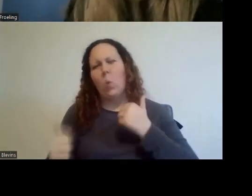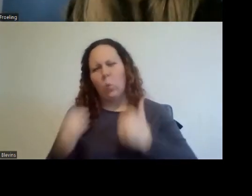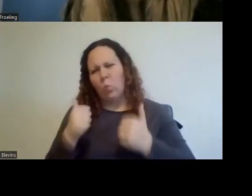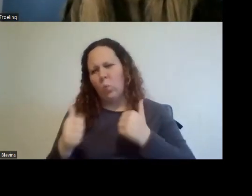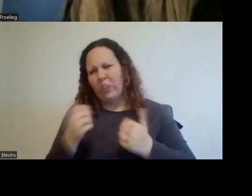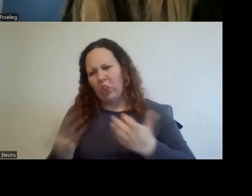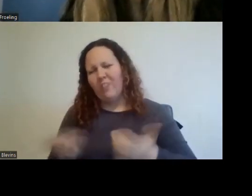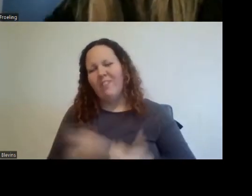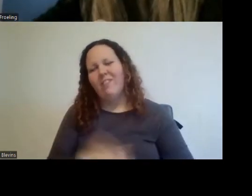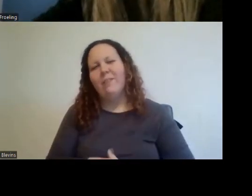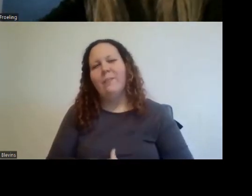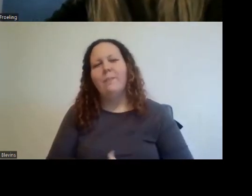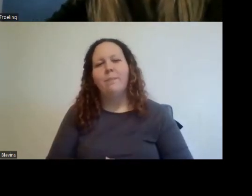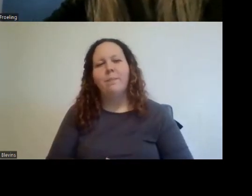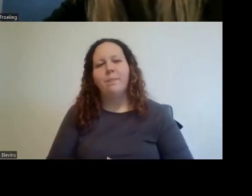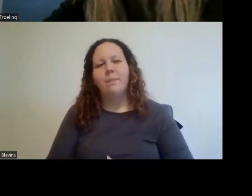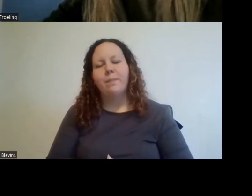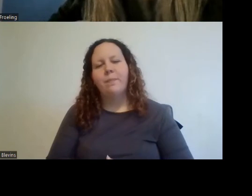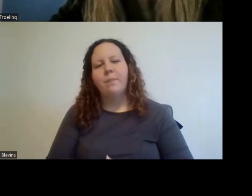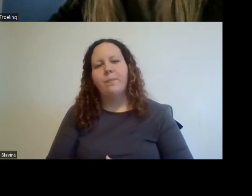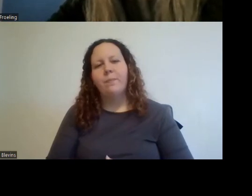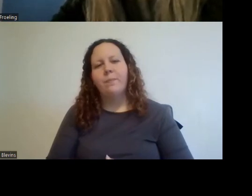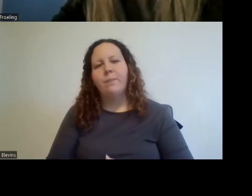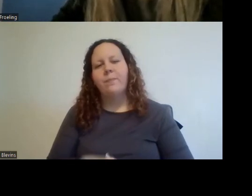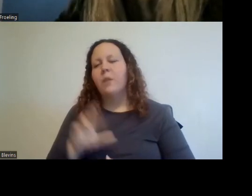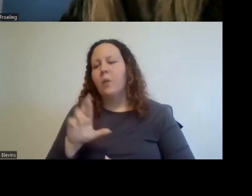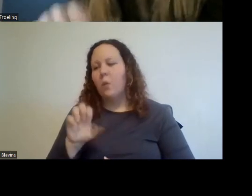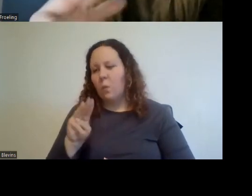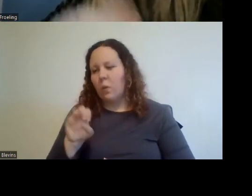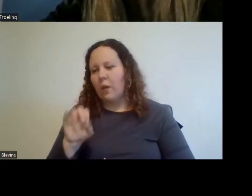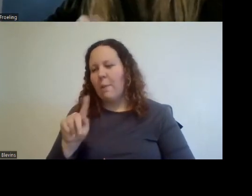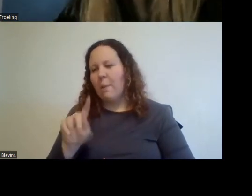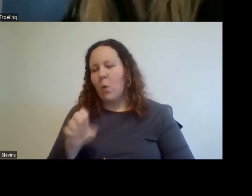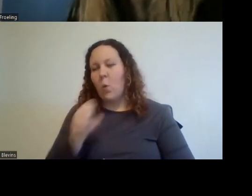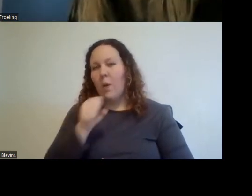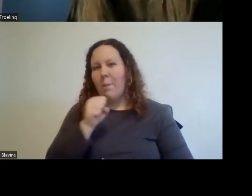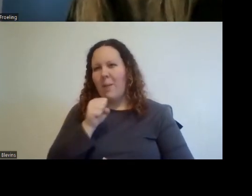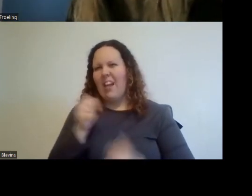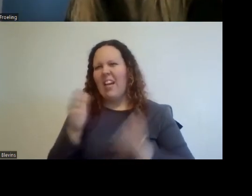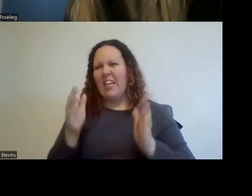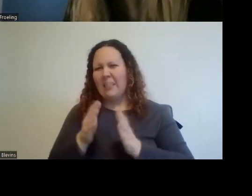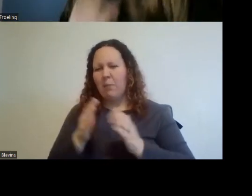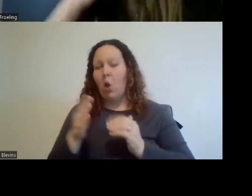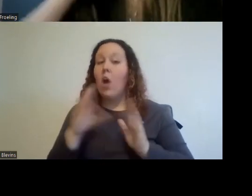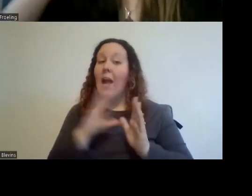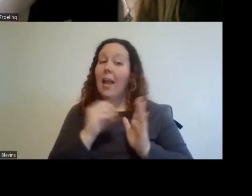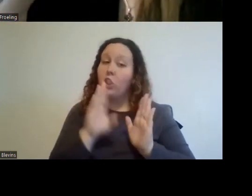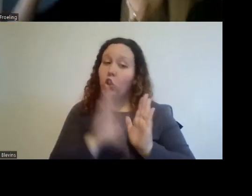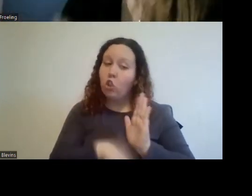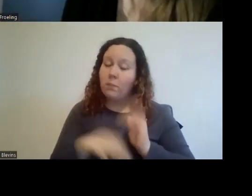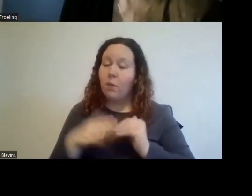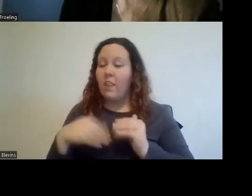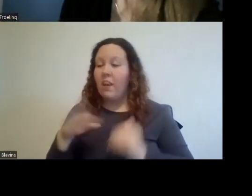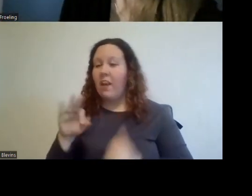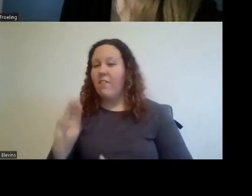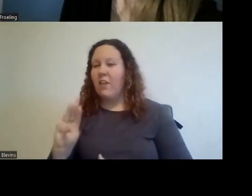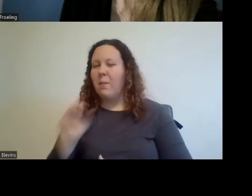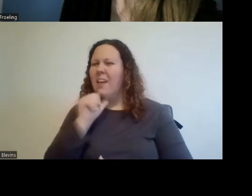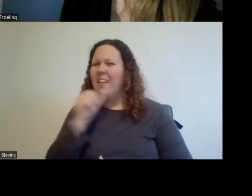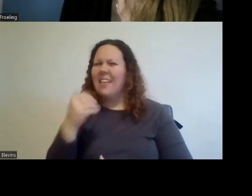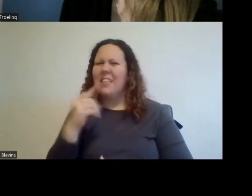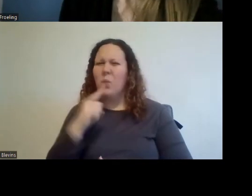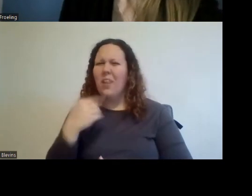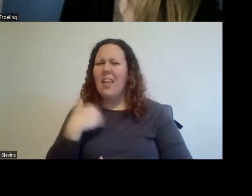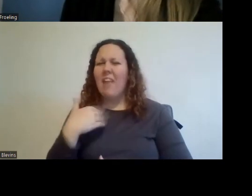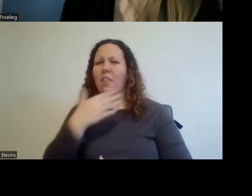understand. But this is a remote mic. It's small. It's cheaper than FM. It doesn't have the range FM